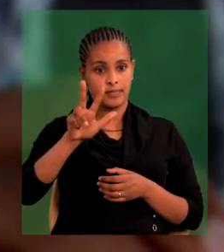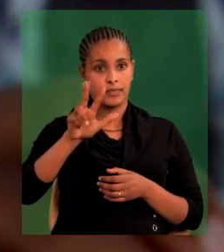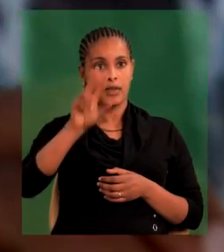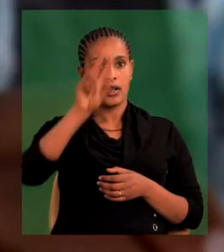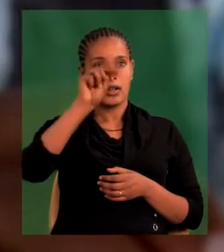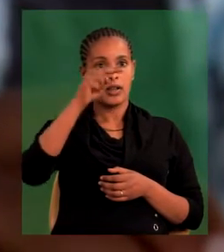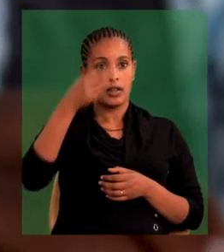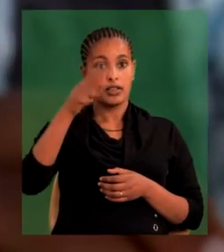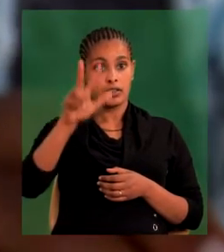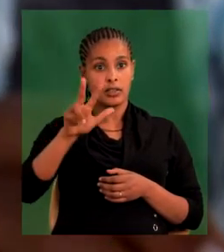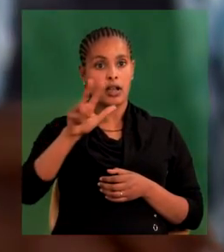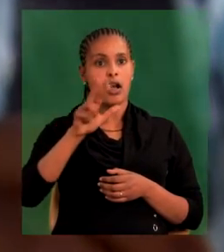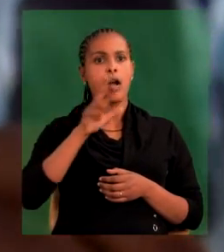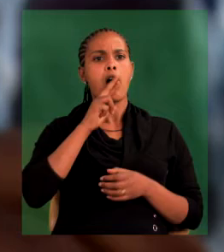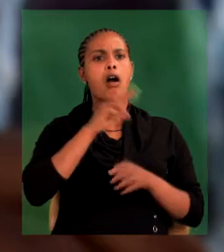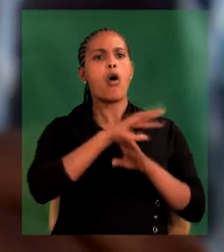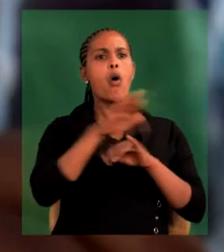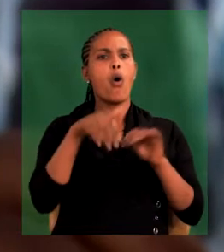Yeah. Are all